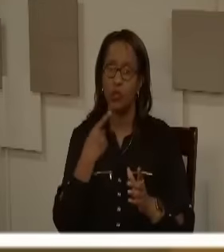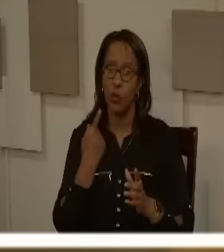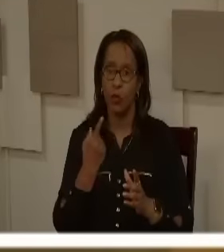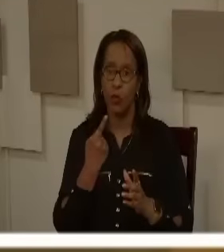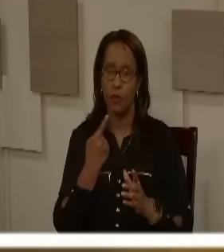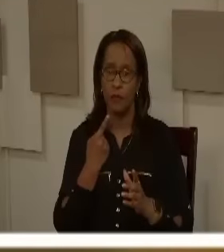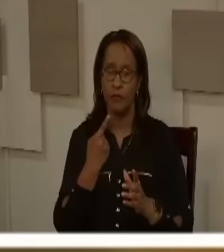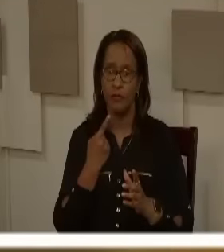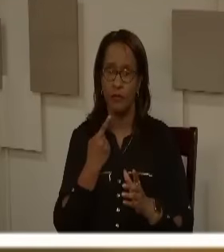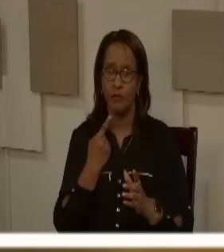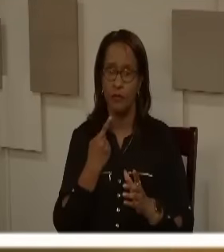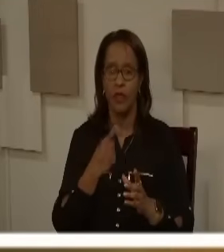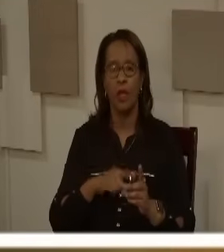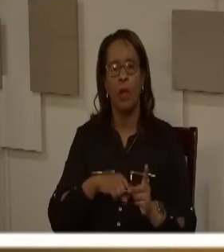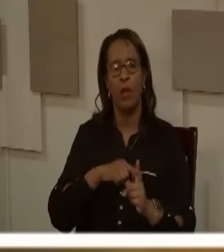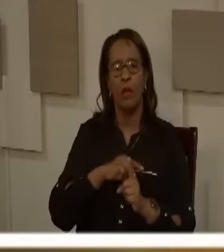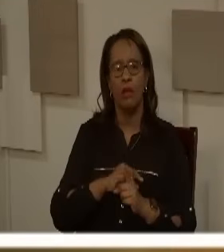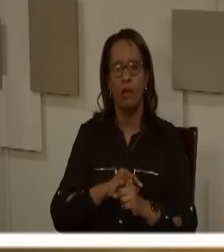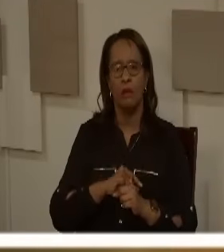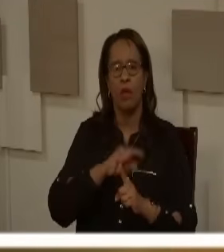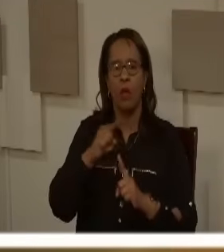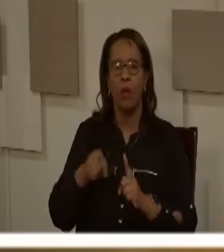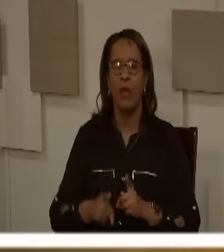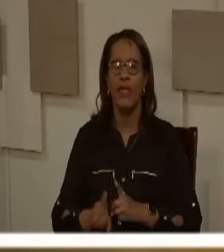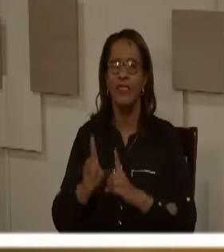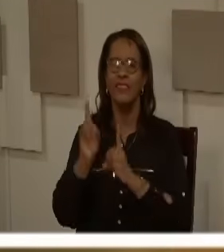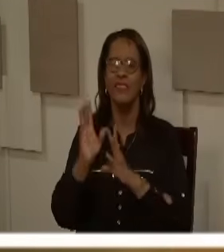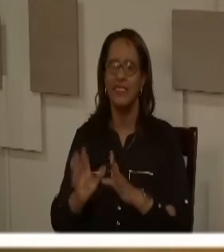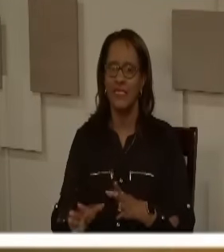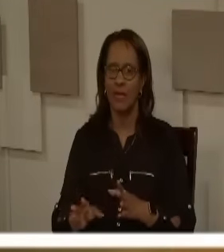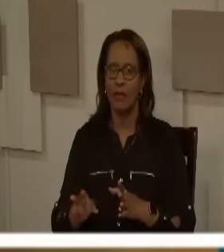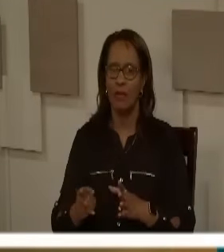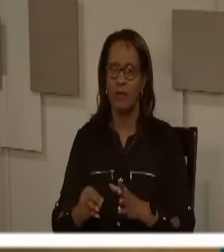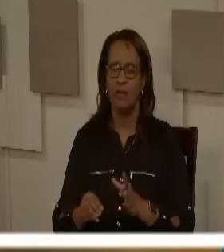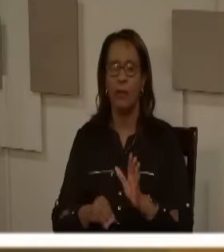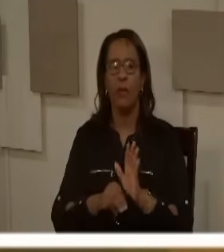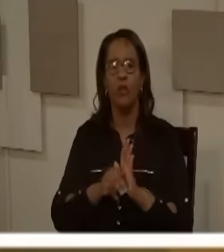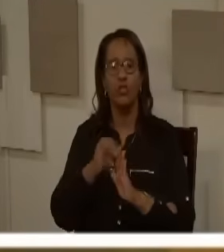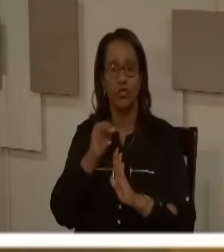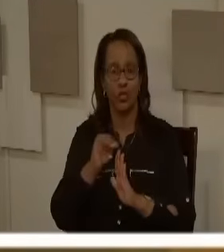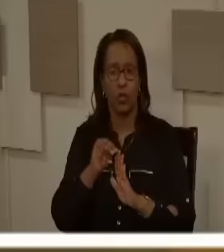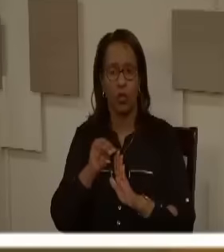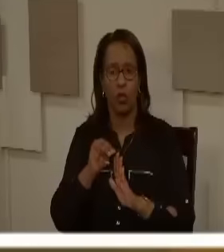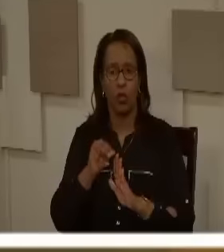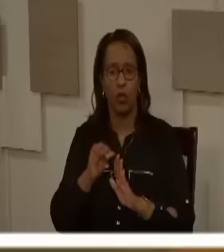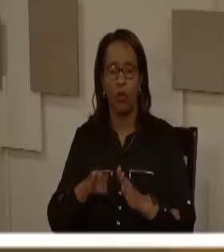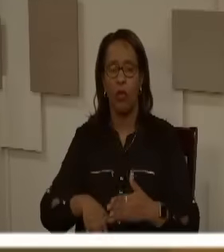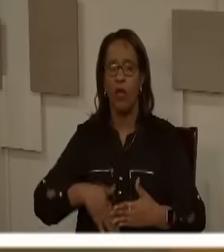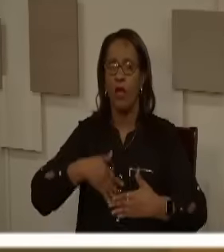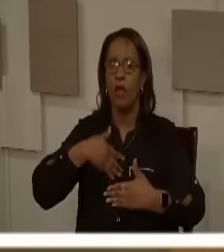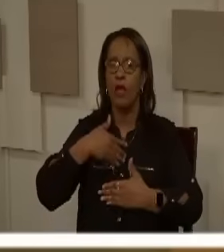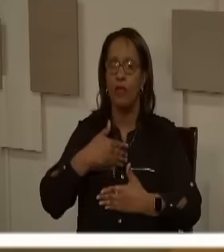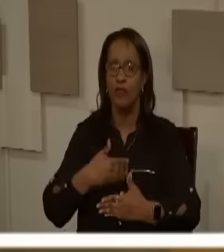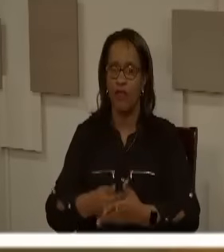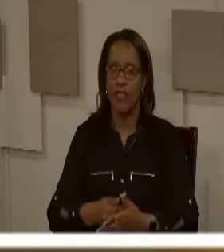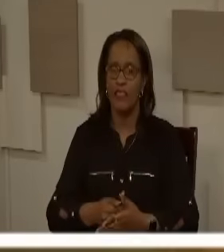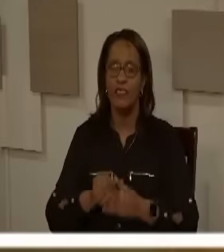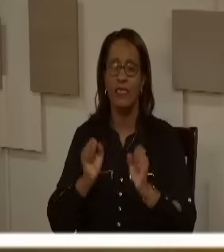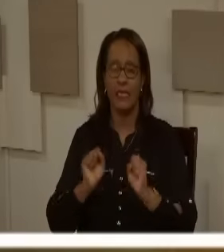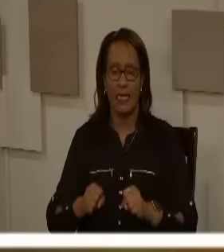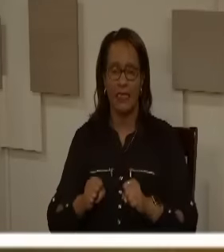absolute maturity, we can confess him as God, as Son of